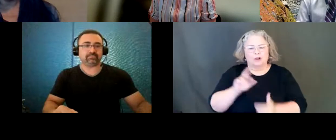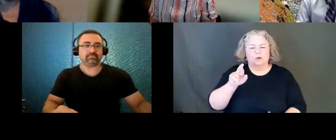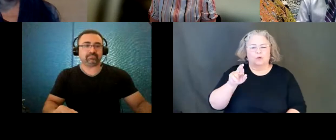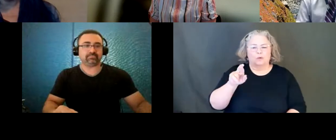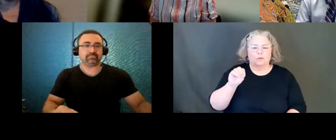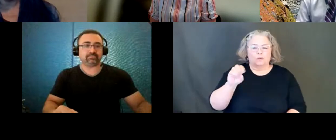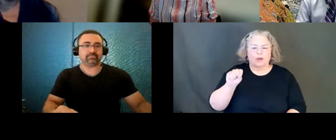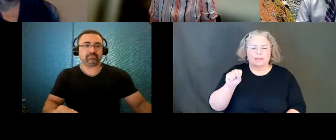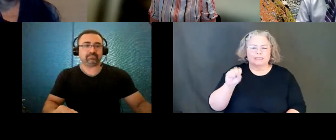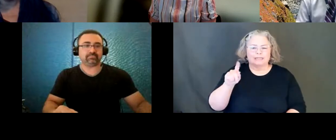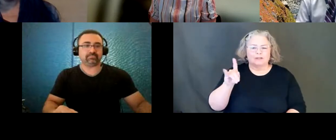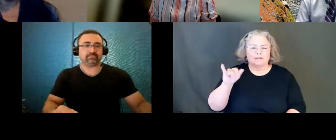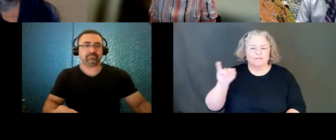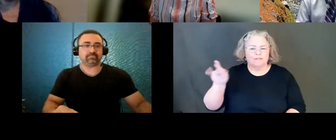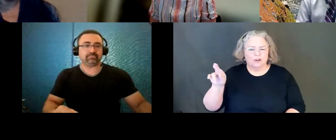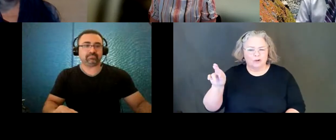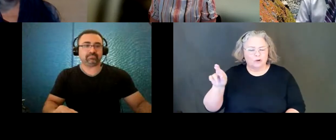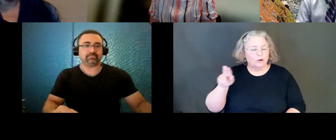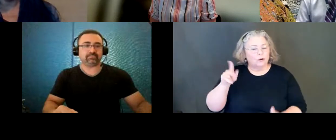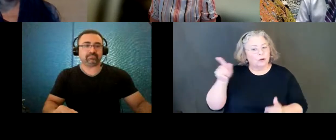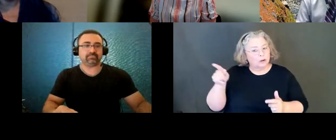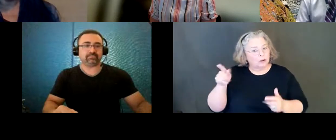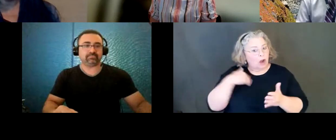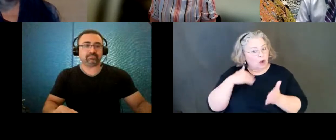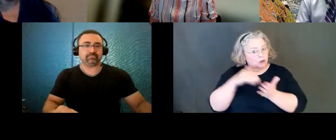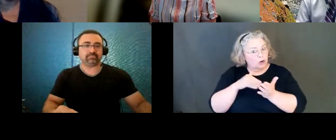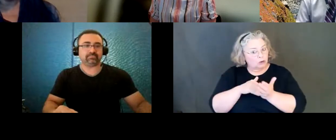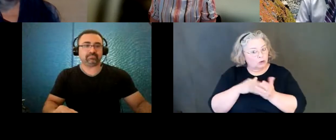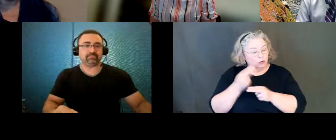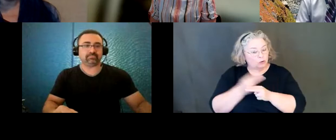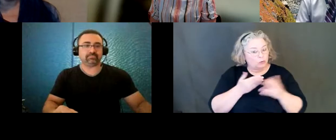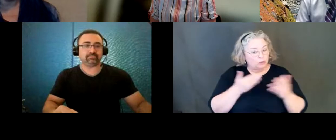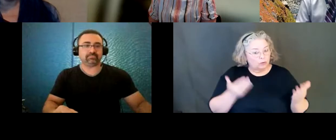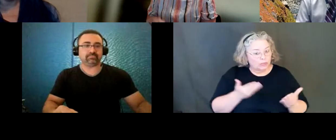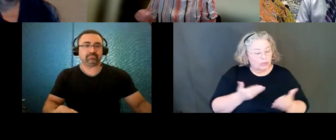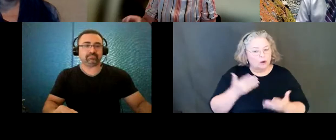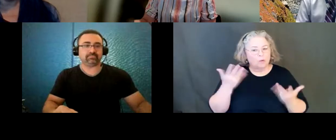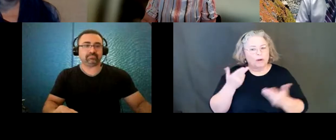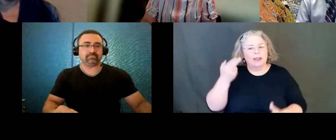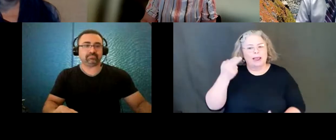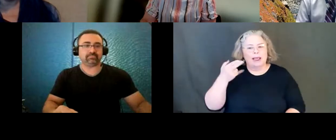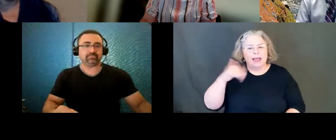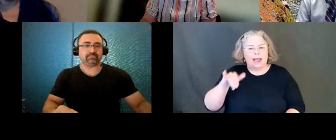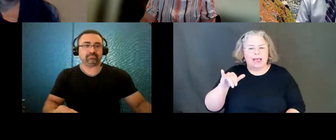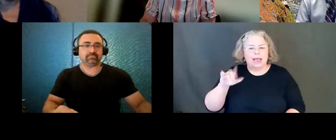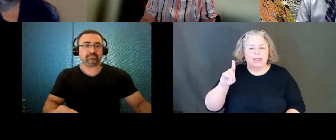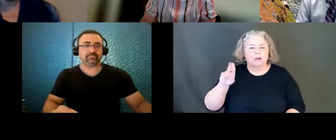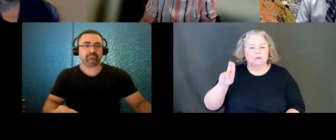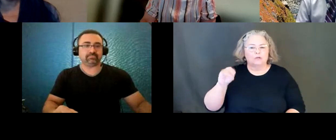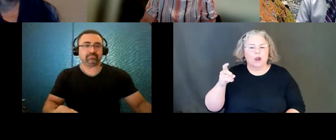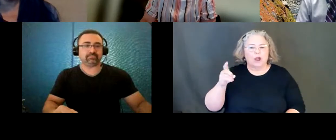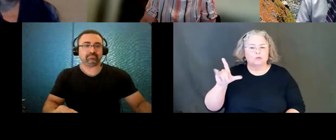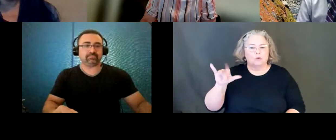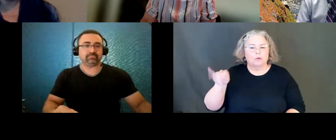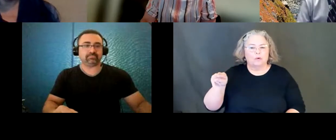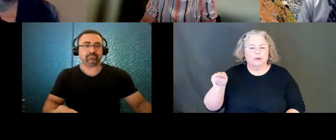are doctors giving it here in California? What about hydroxychloroquine? I might be saying that a little incorrectly. That